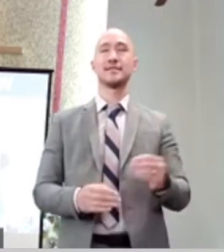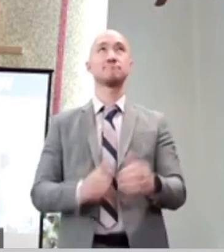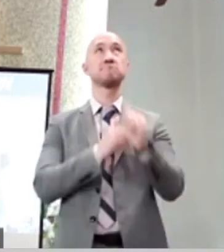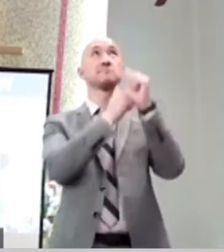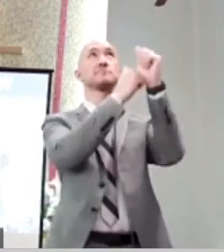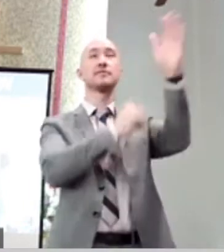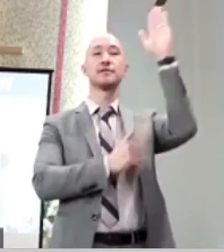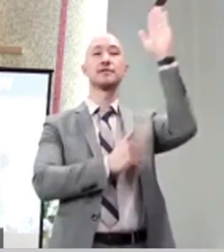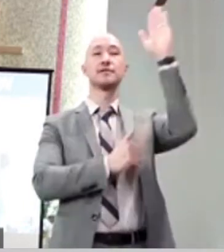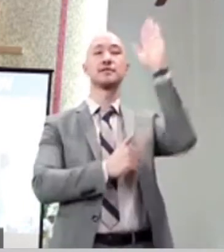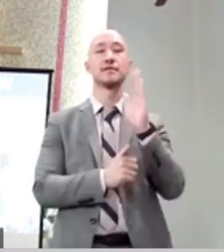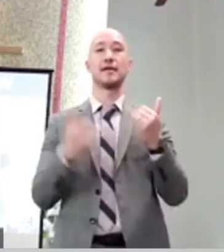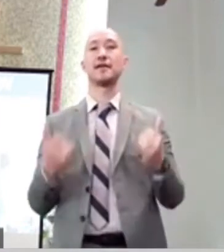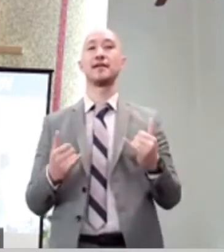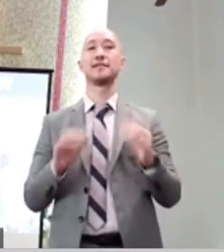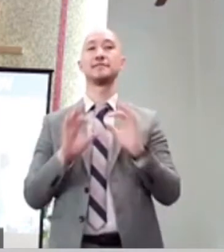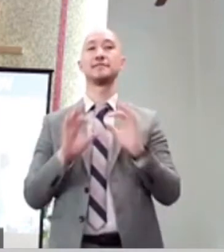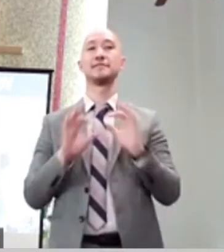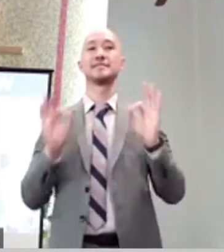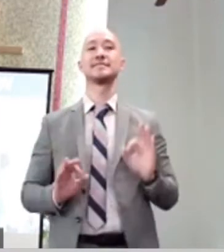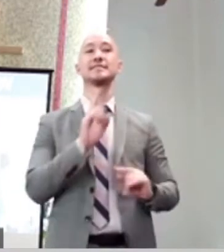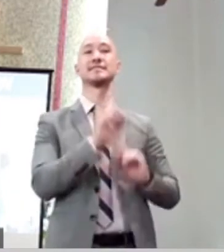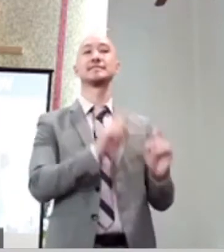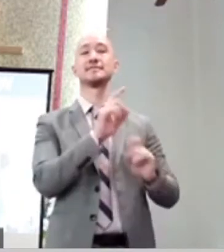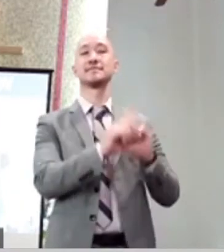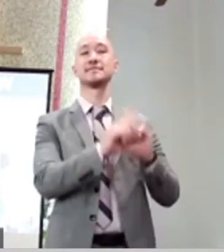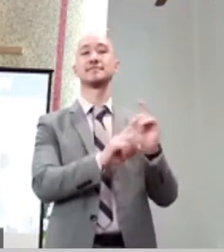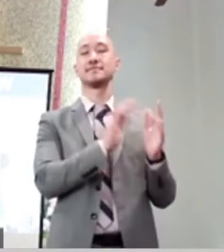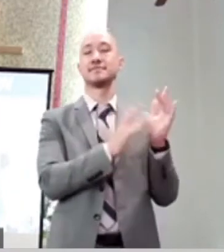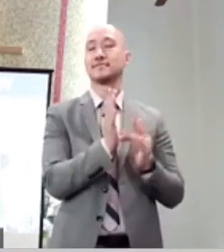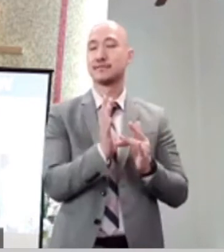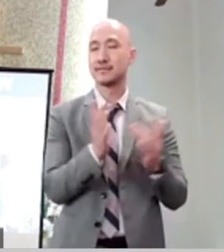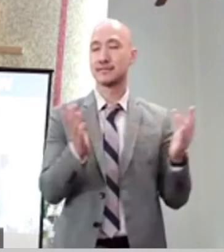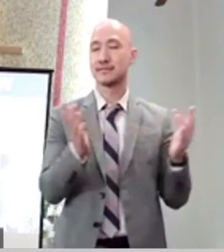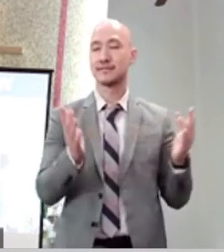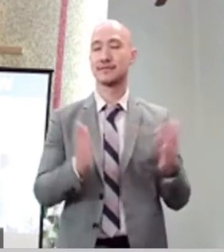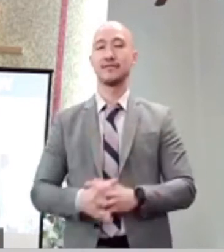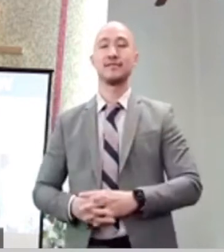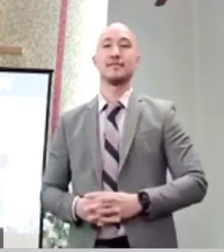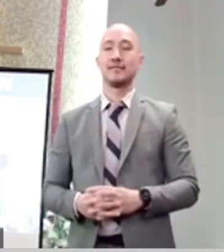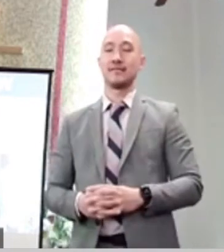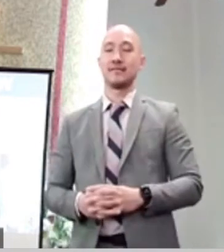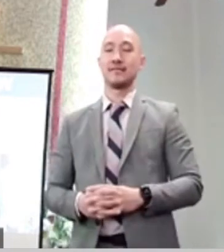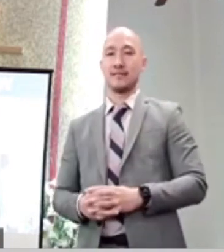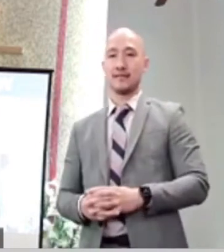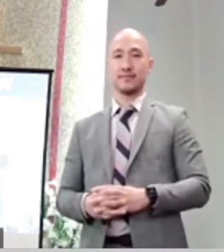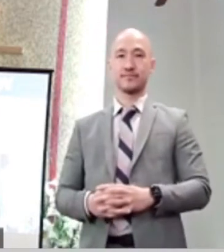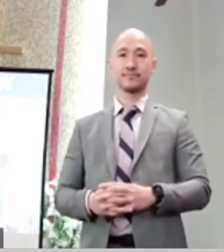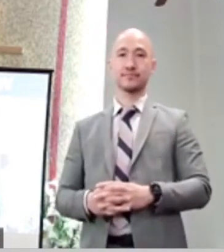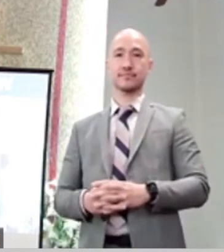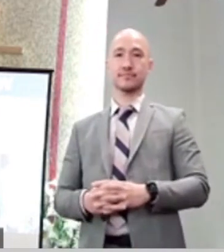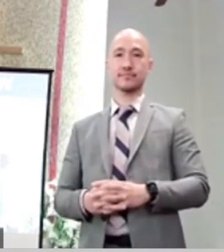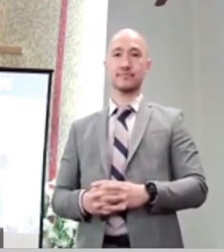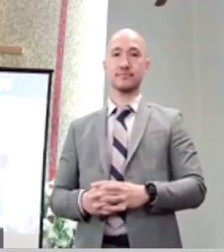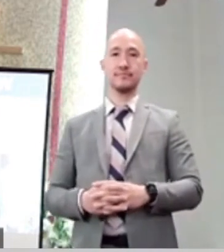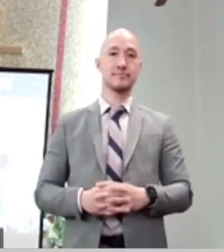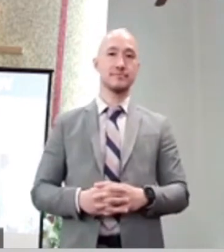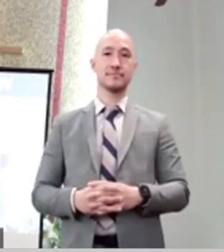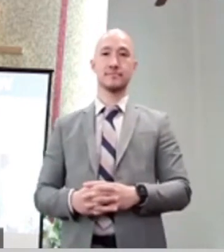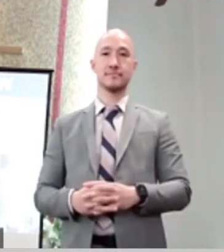criticism from the Pharisees. And this is one such occasion when they are criticizing